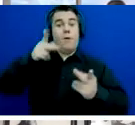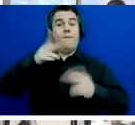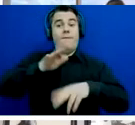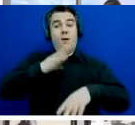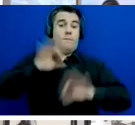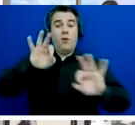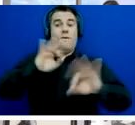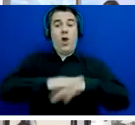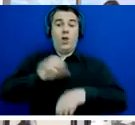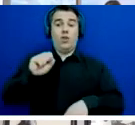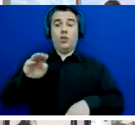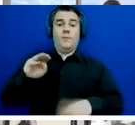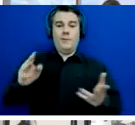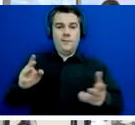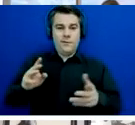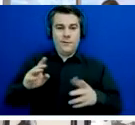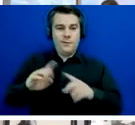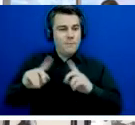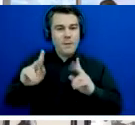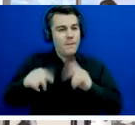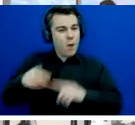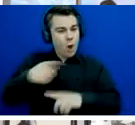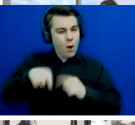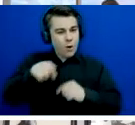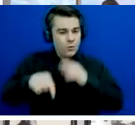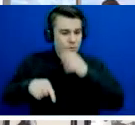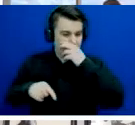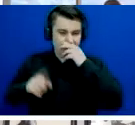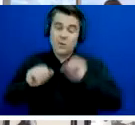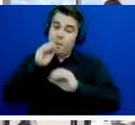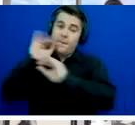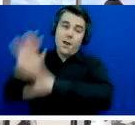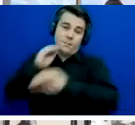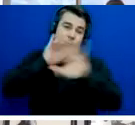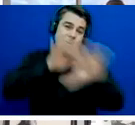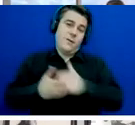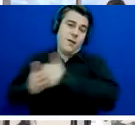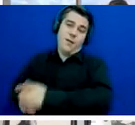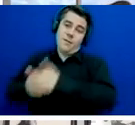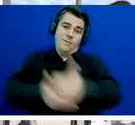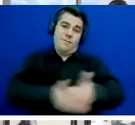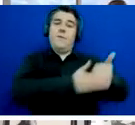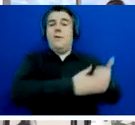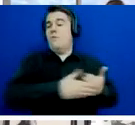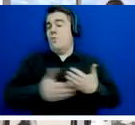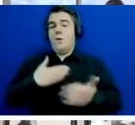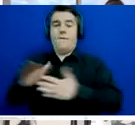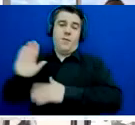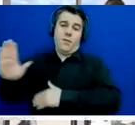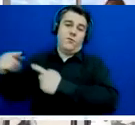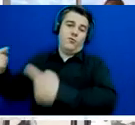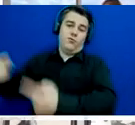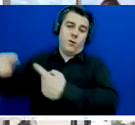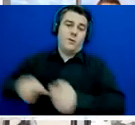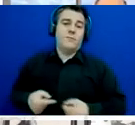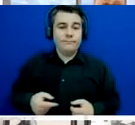and there are so many people around you that you could be a blessing for them. You can help them with whatever they're struggling with.